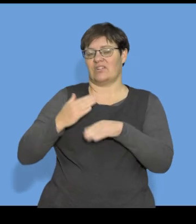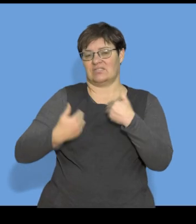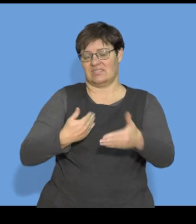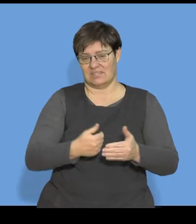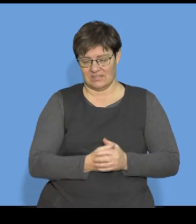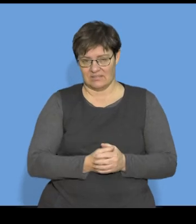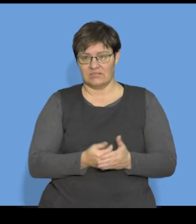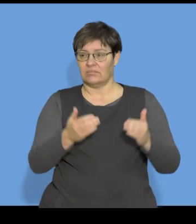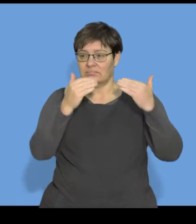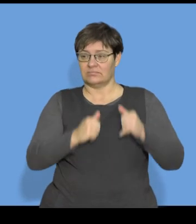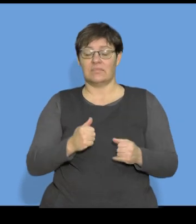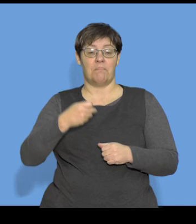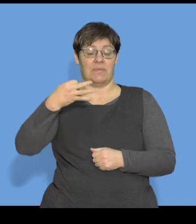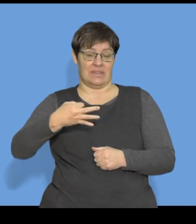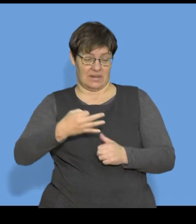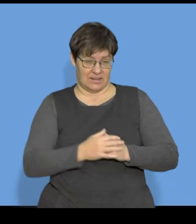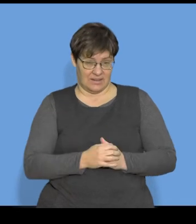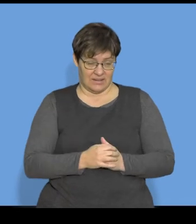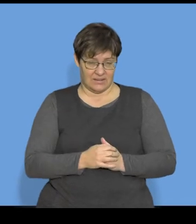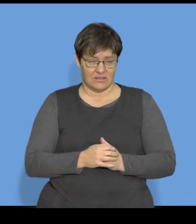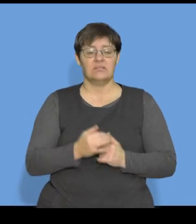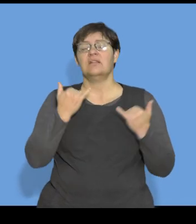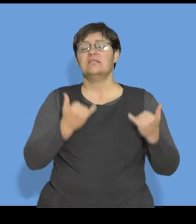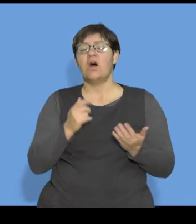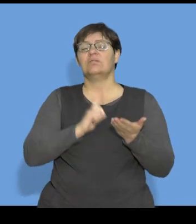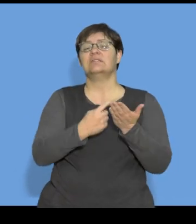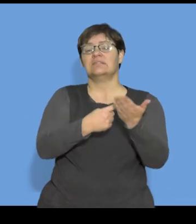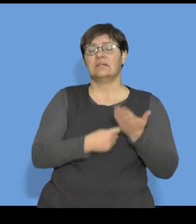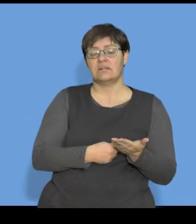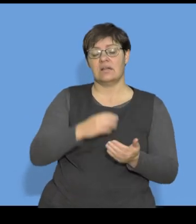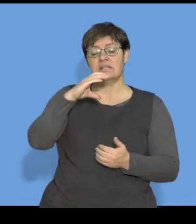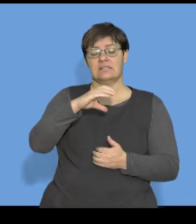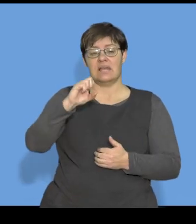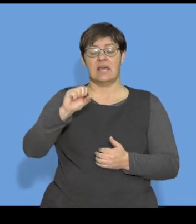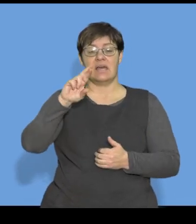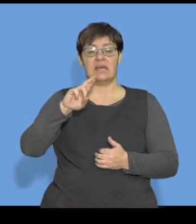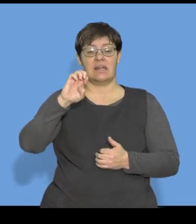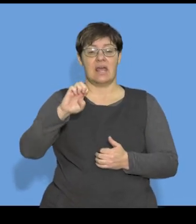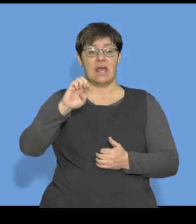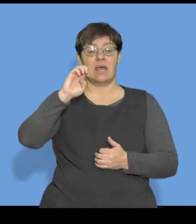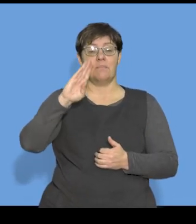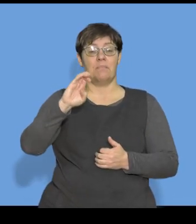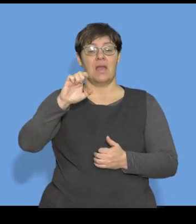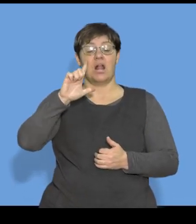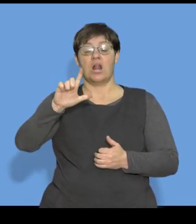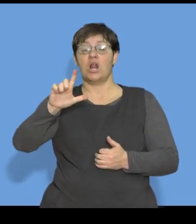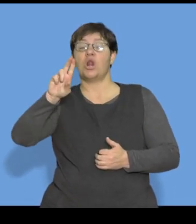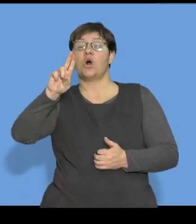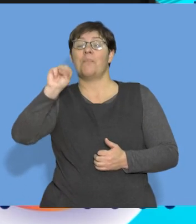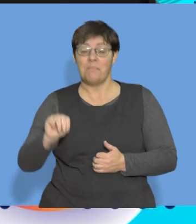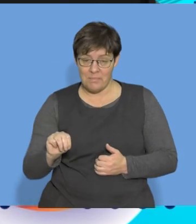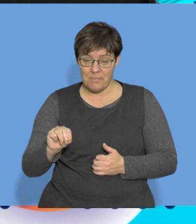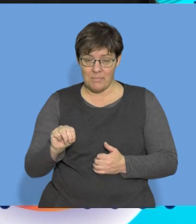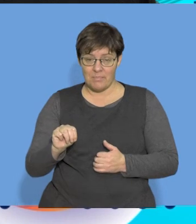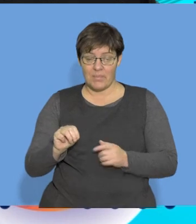We move to number 3 here. Then we talk into the cerebellum. I said